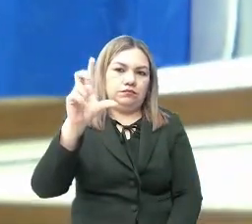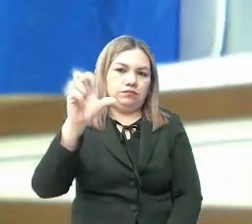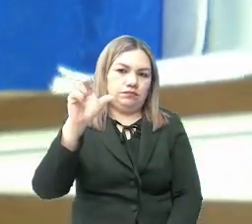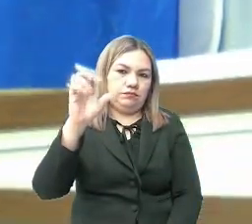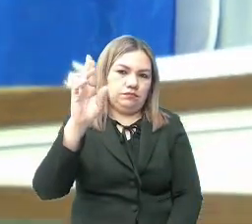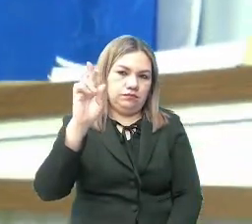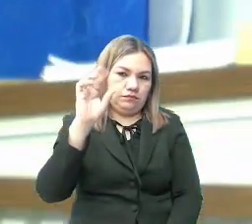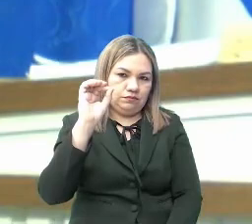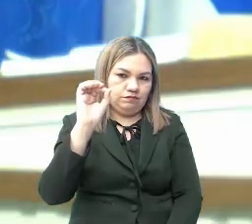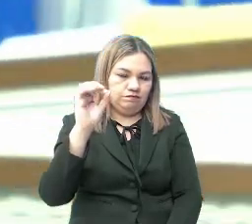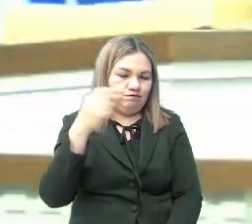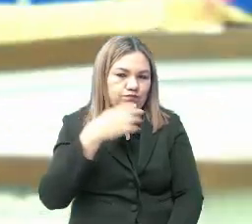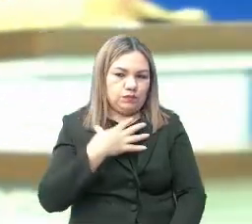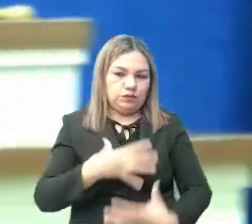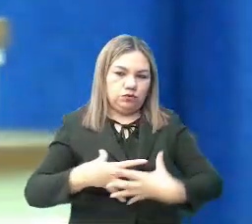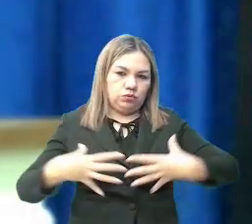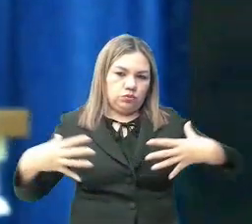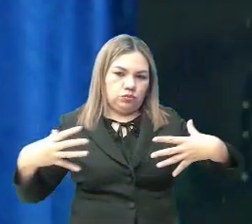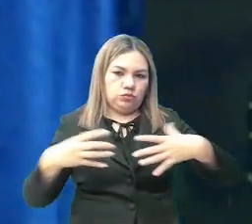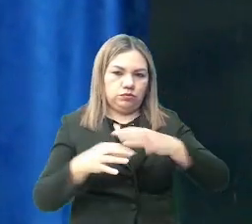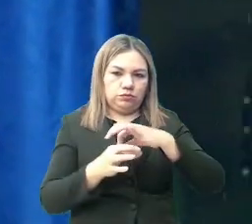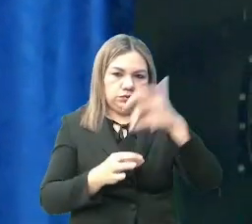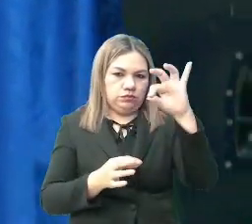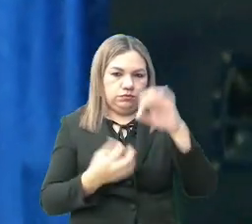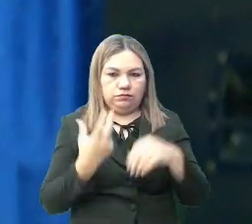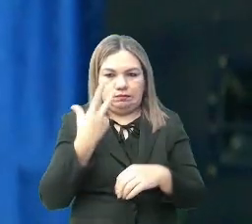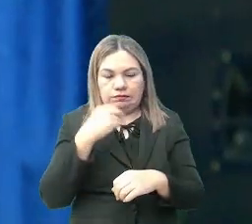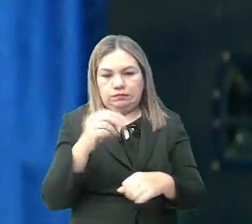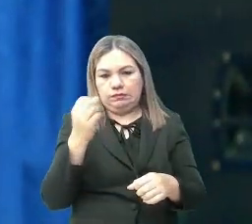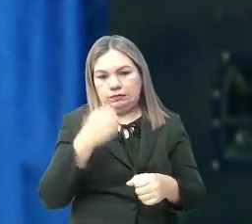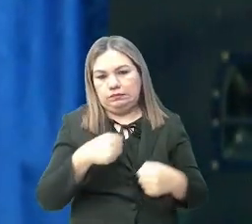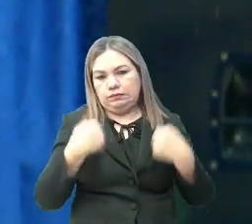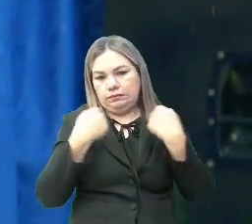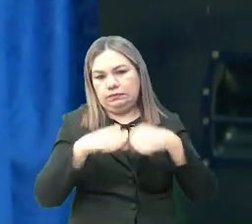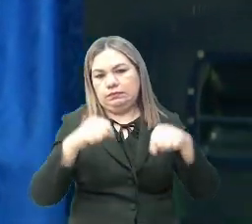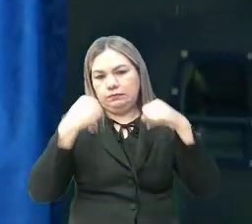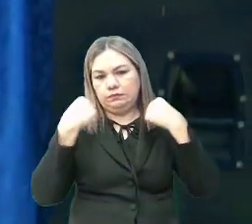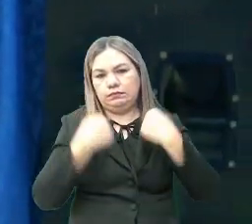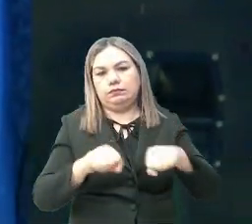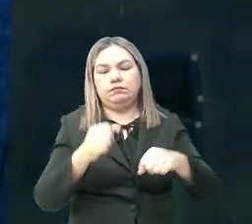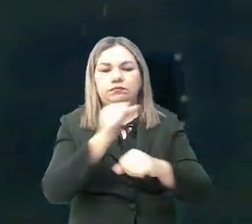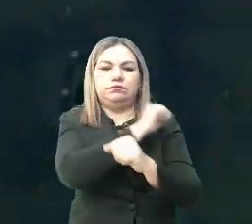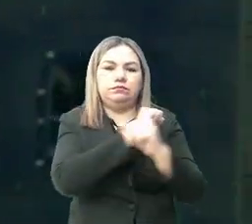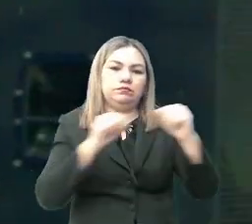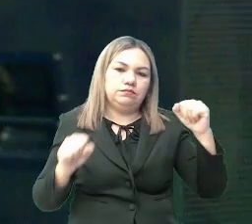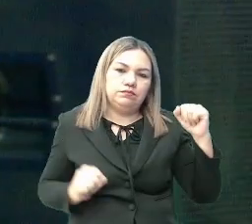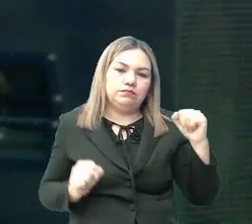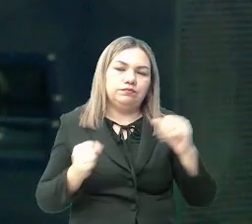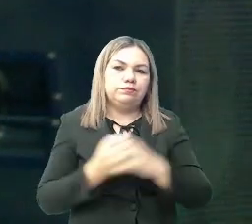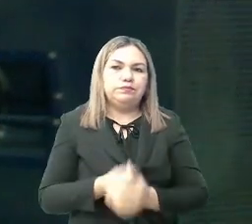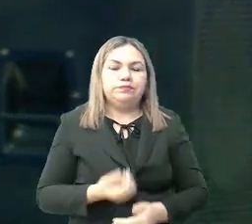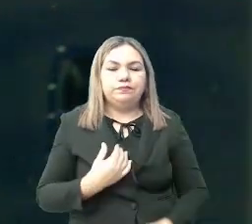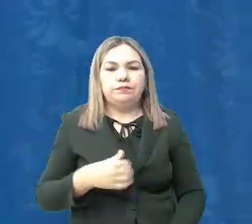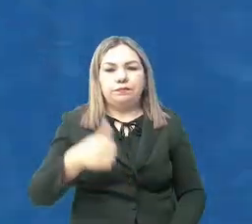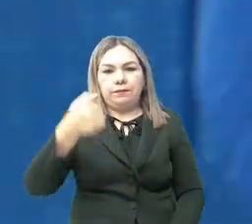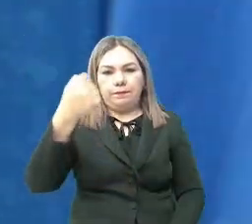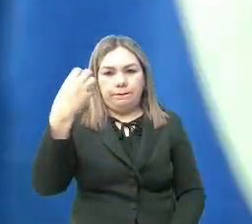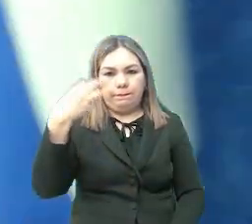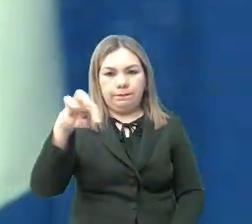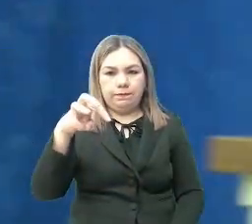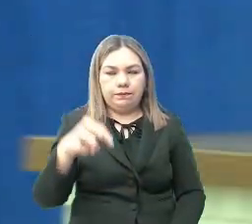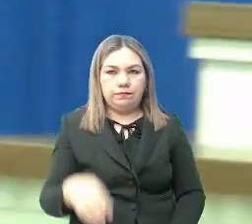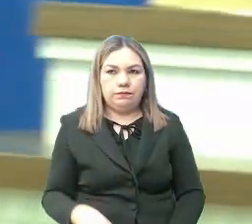You're fat spiritual. You're not trained in the Lord. To his name. How many of you say amen?